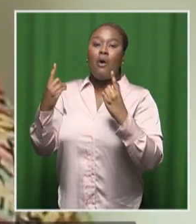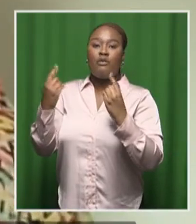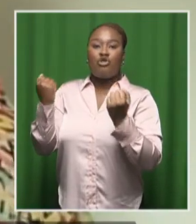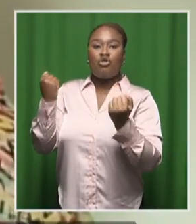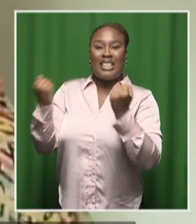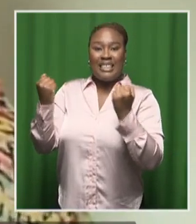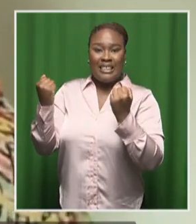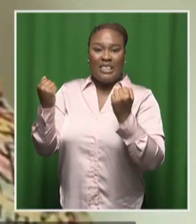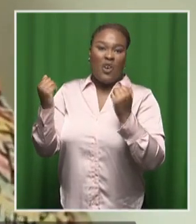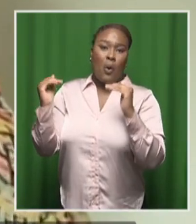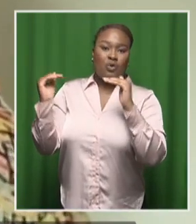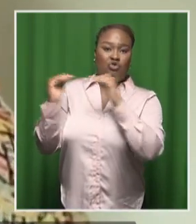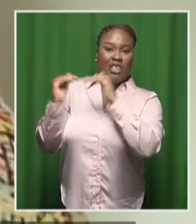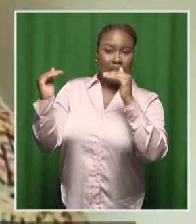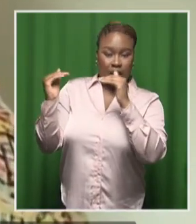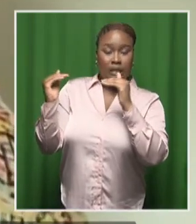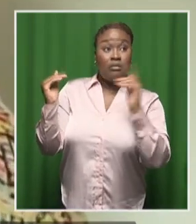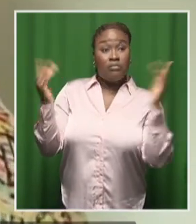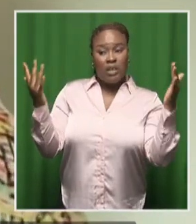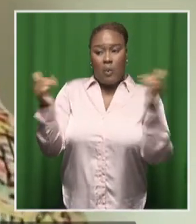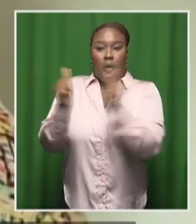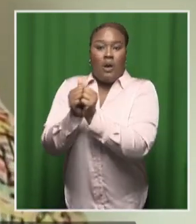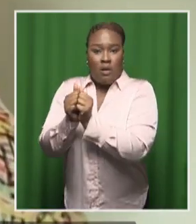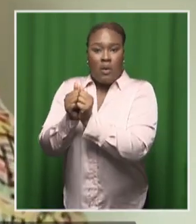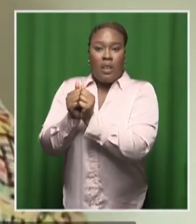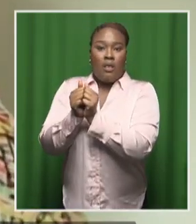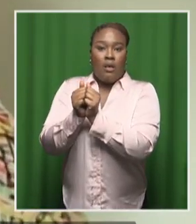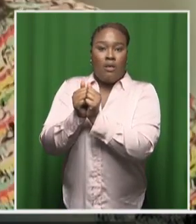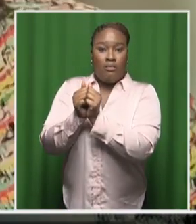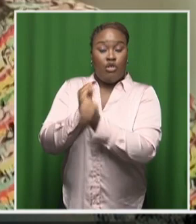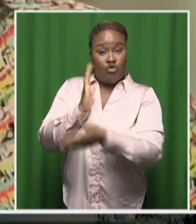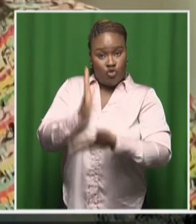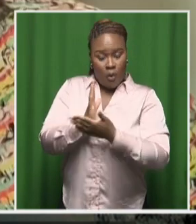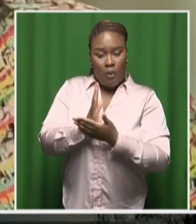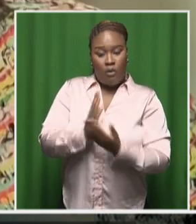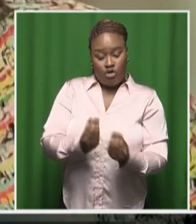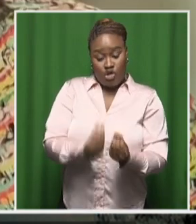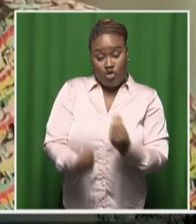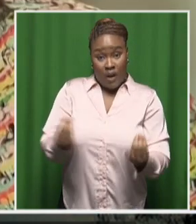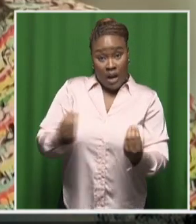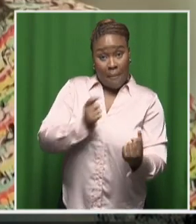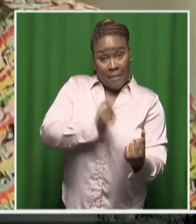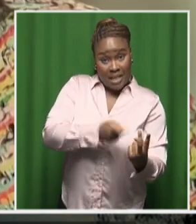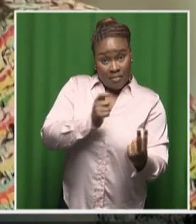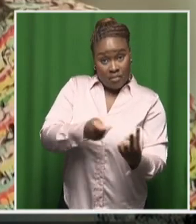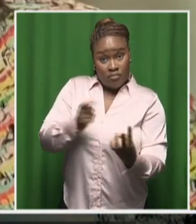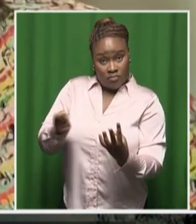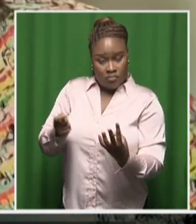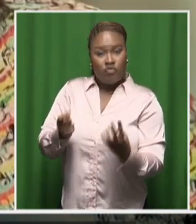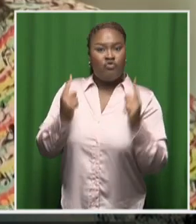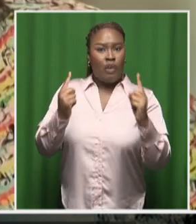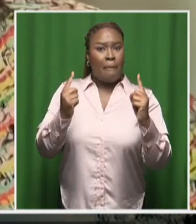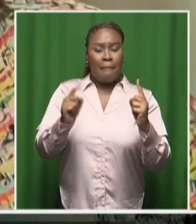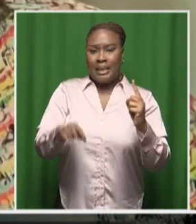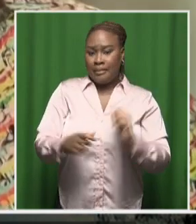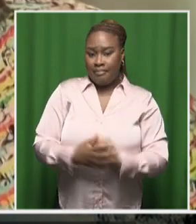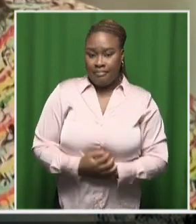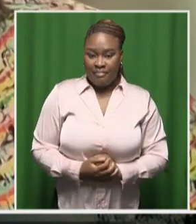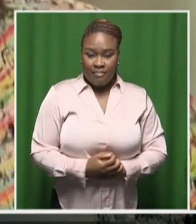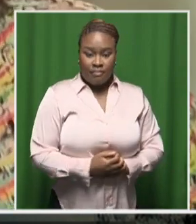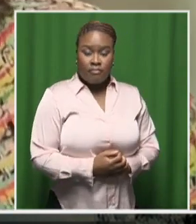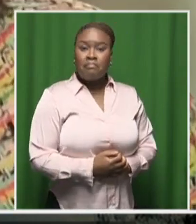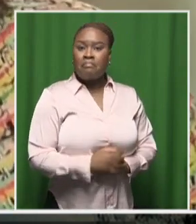be able to ensure that maintenance are paid. This obviously speaks to a lot of other similar cases